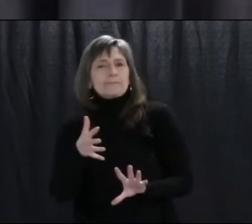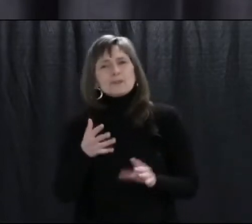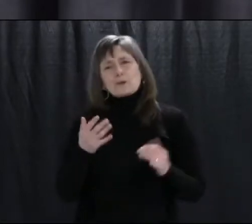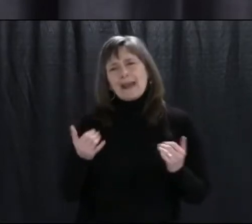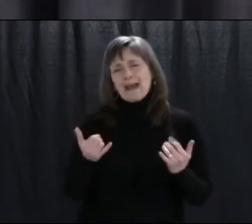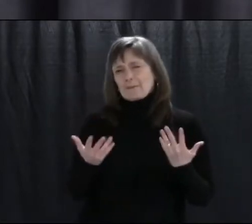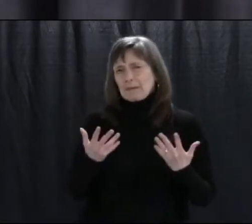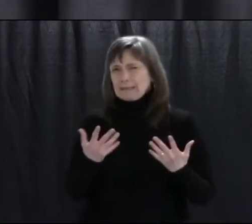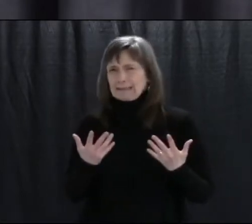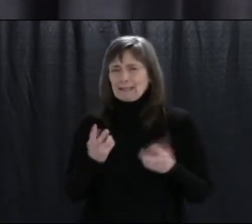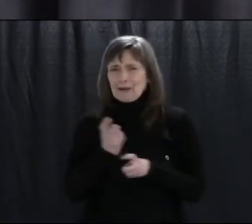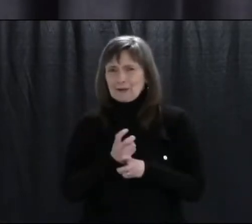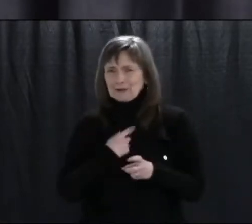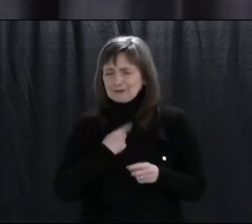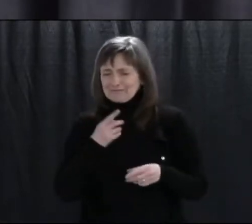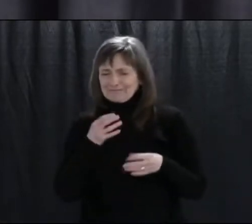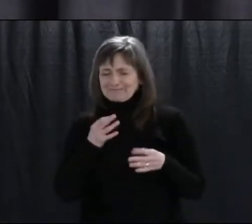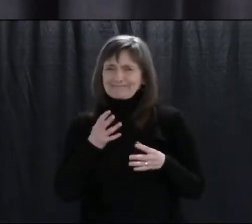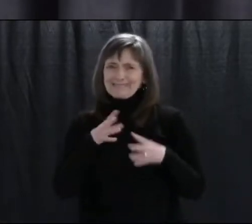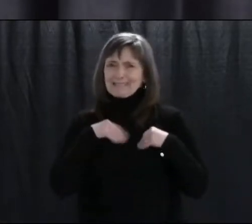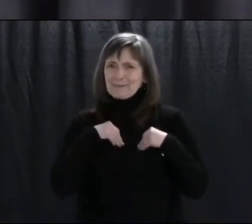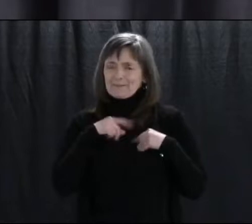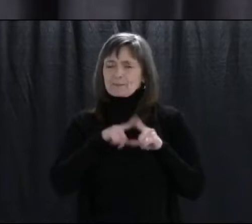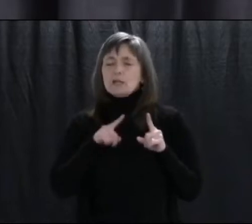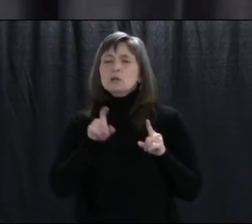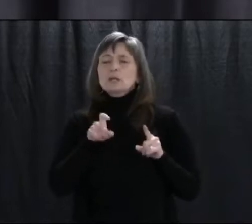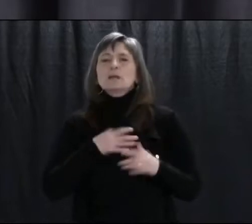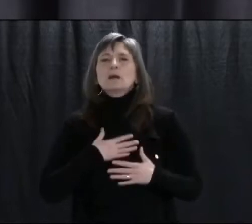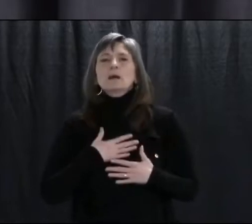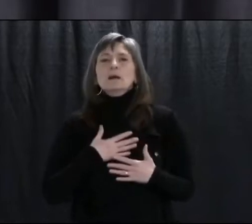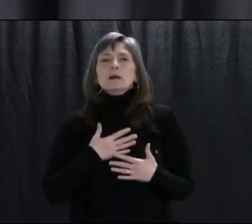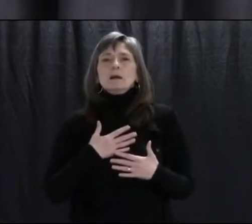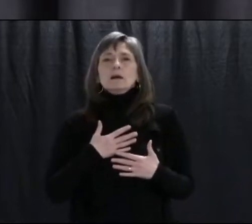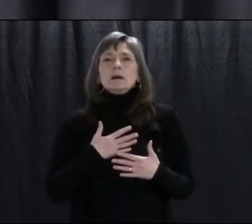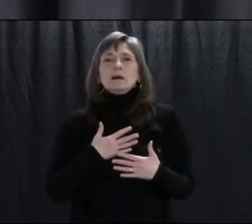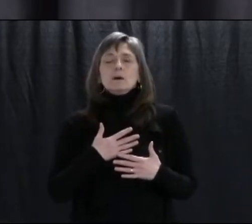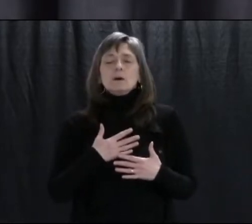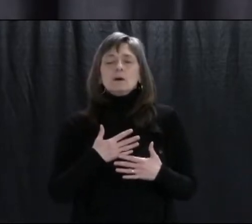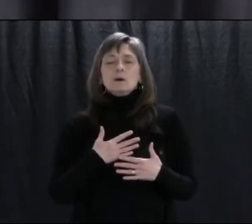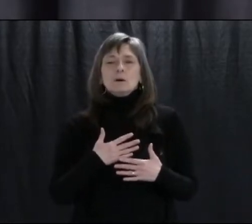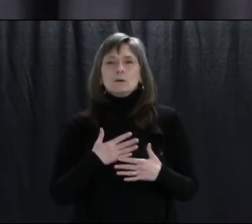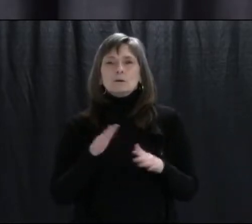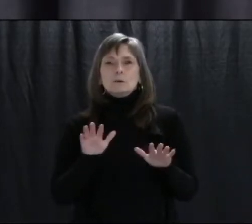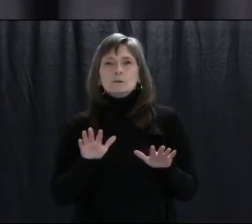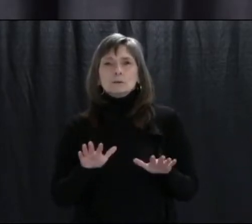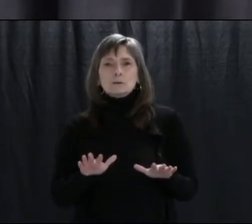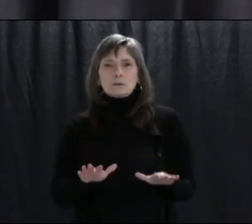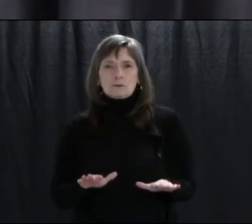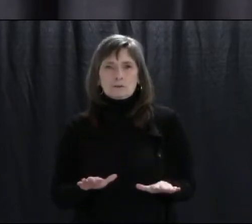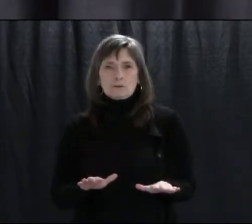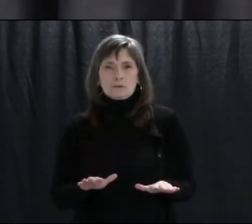counterintuitive, but you need to take a deep breath and then reconsider what it is that you need to know about your